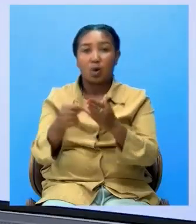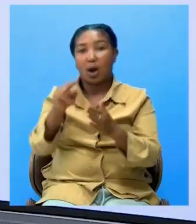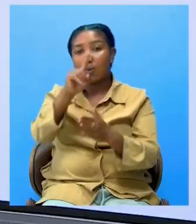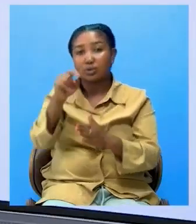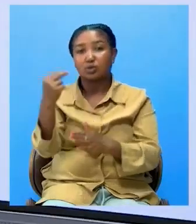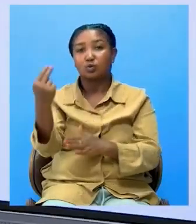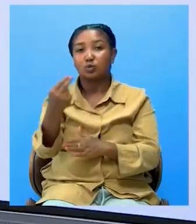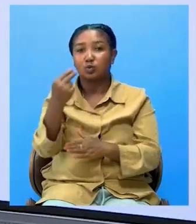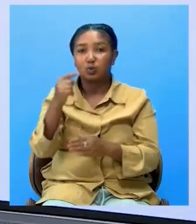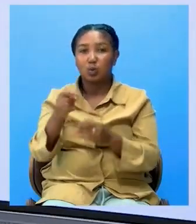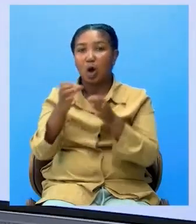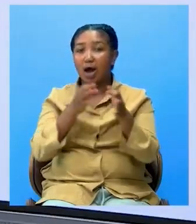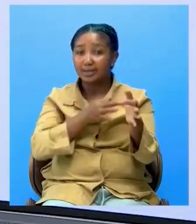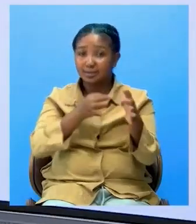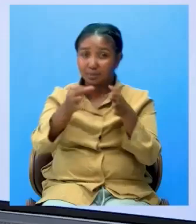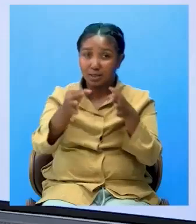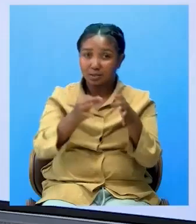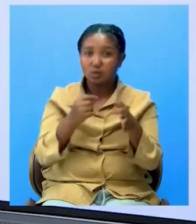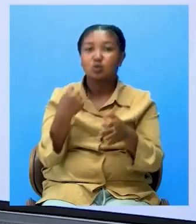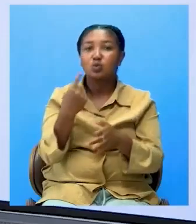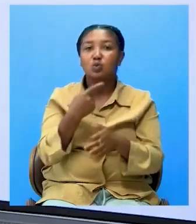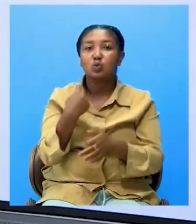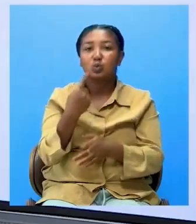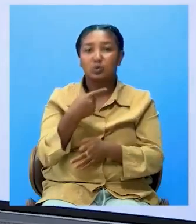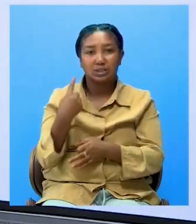is used to express whose